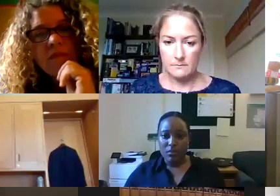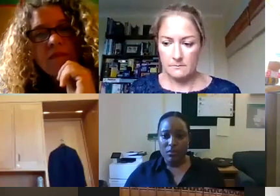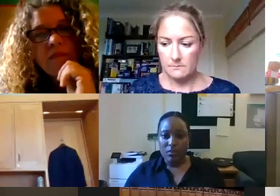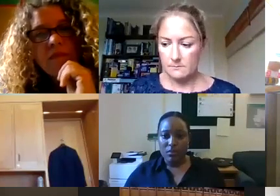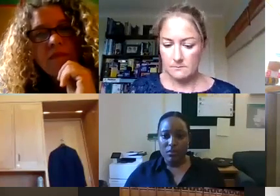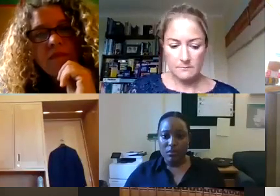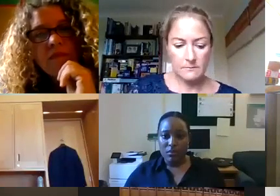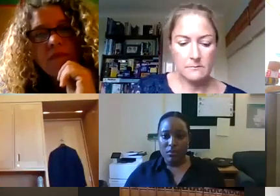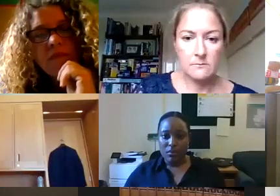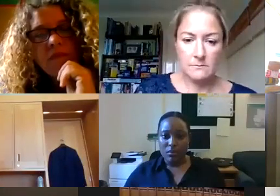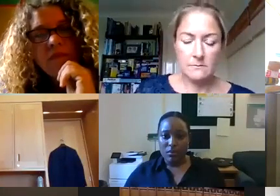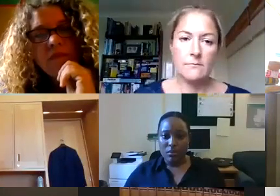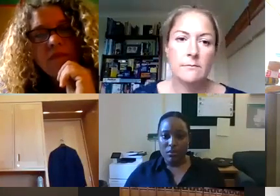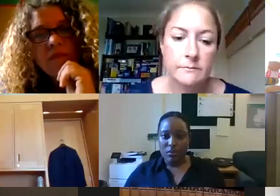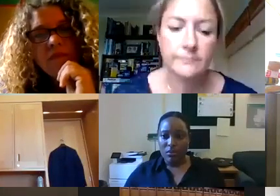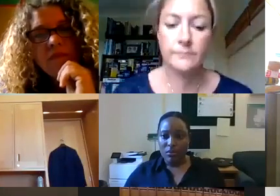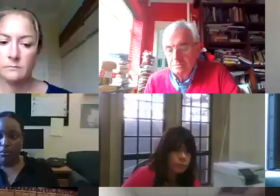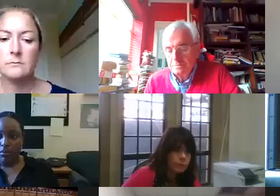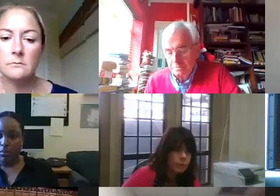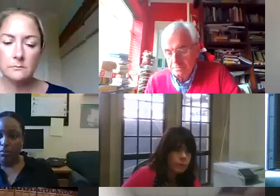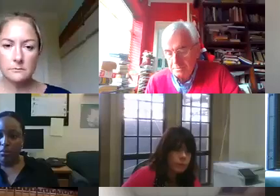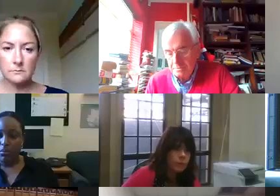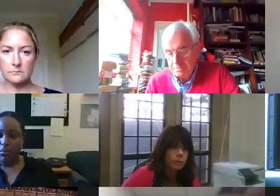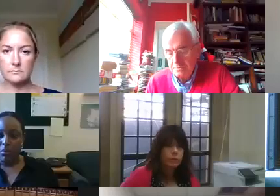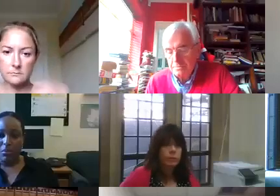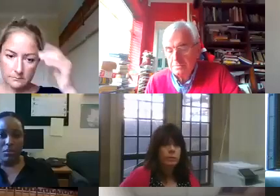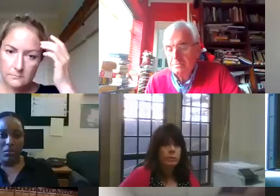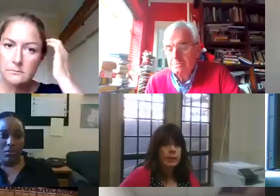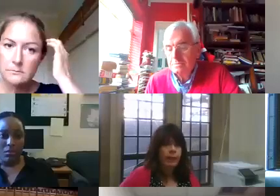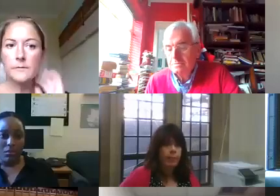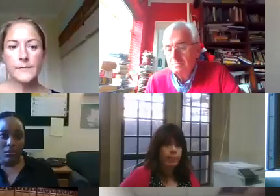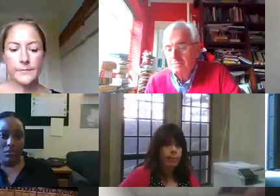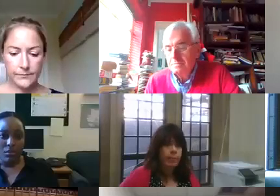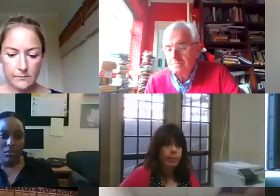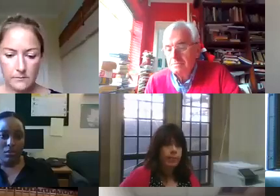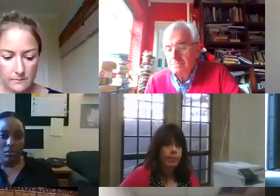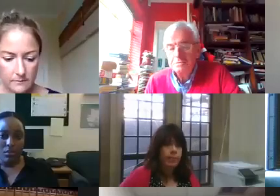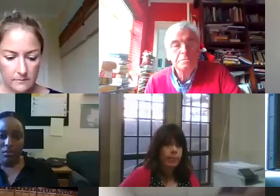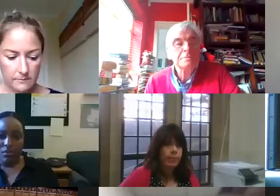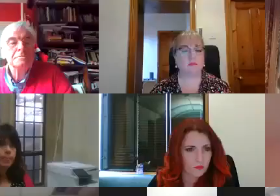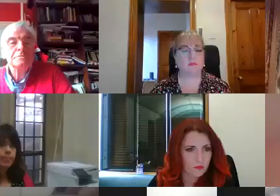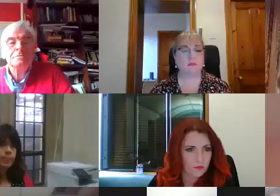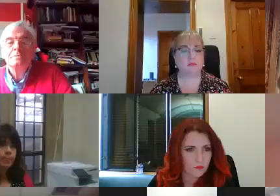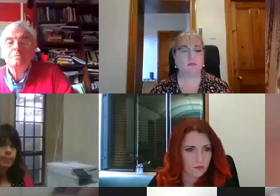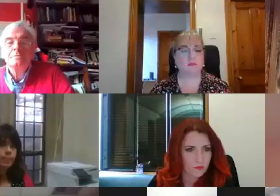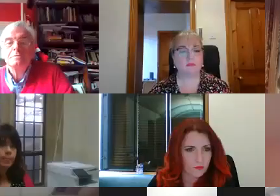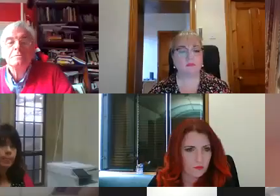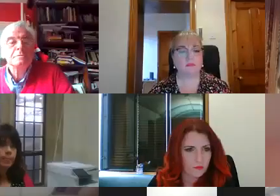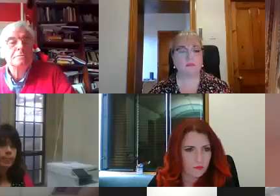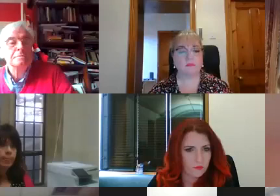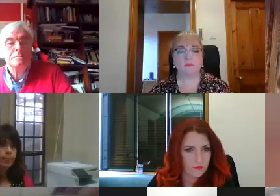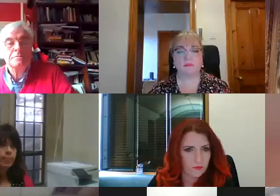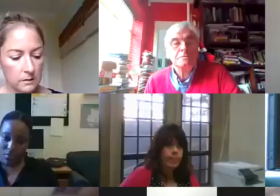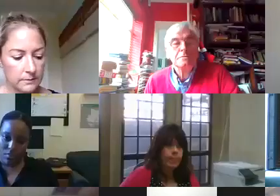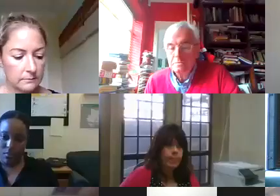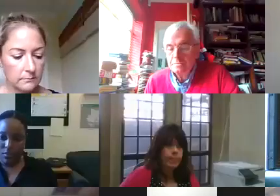The email should be in your inboxes imminently. I'm going to pass back to the chair whilst that voting takes place. Thank you,